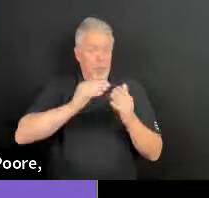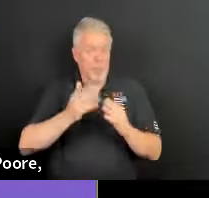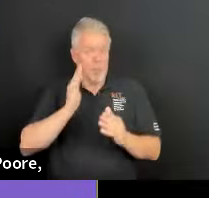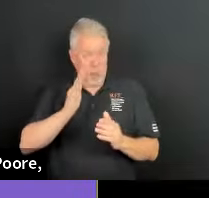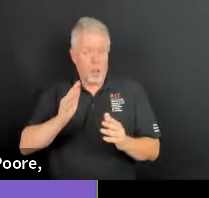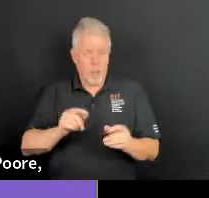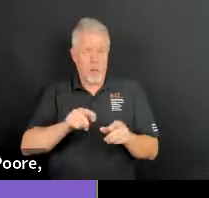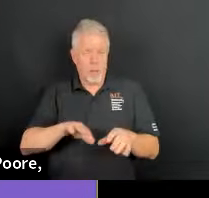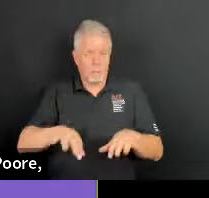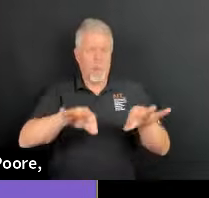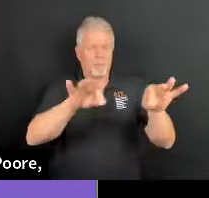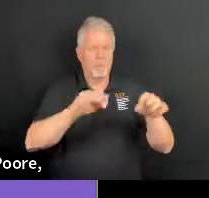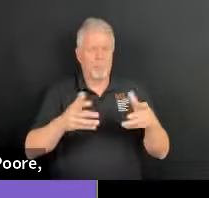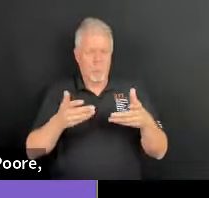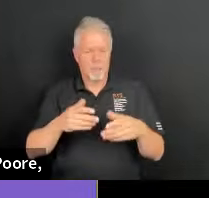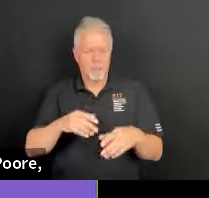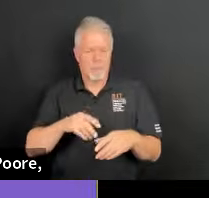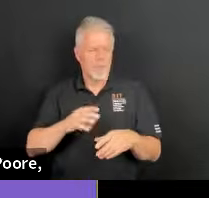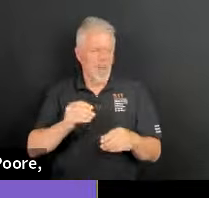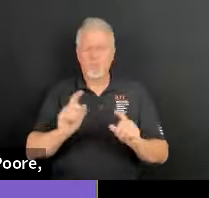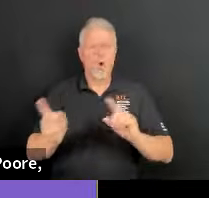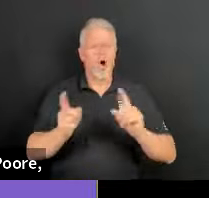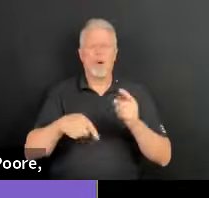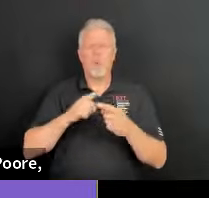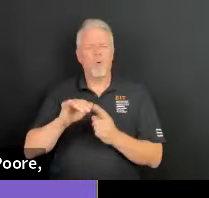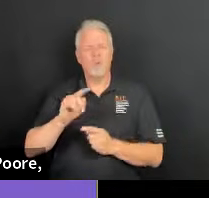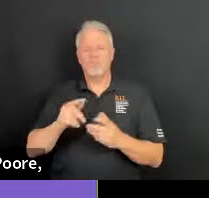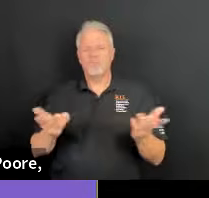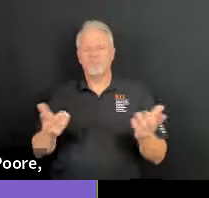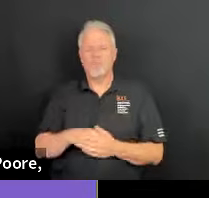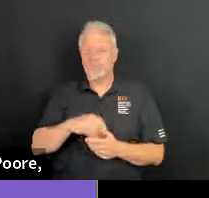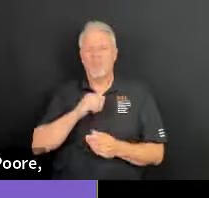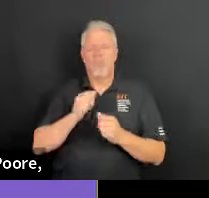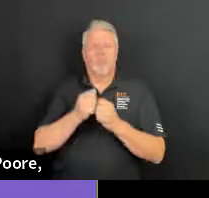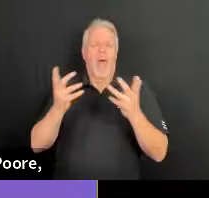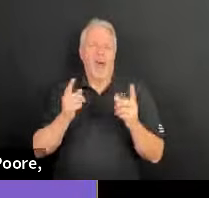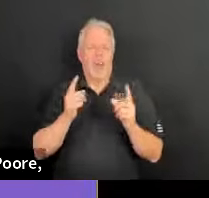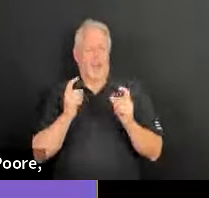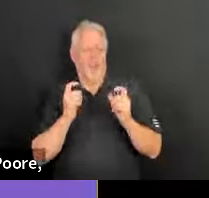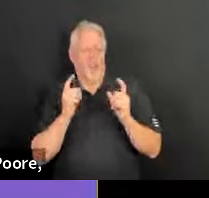that philosophy is changing and we're more focused on a harm reduction approach.